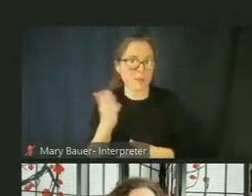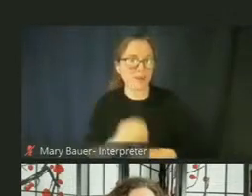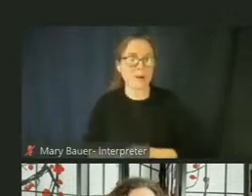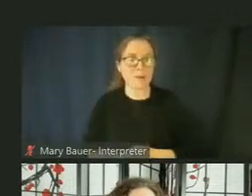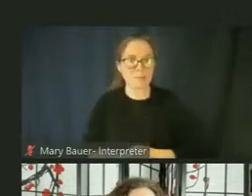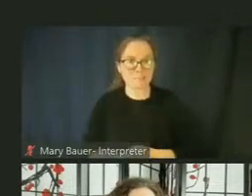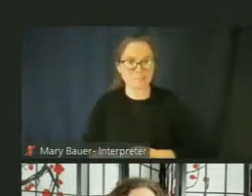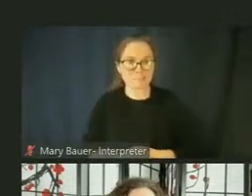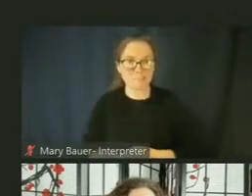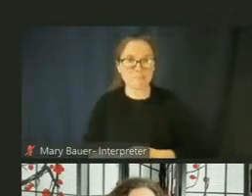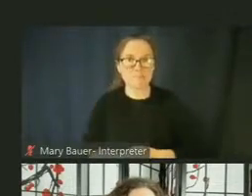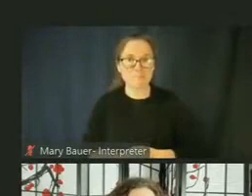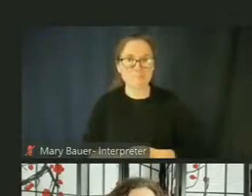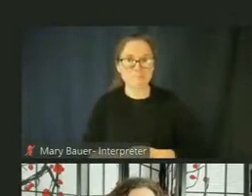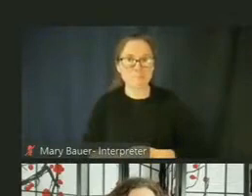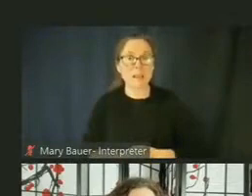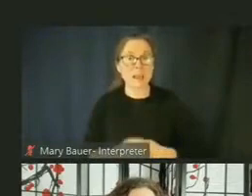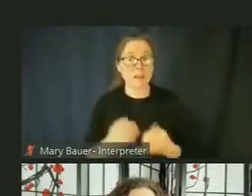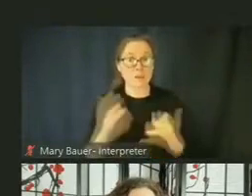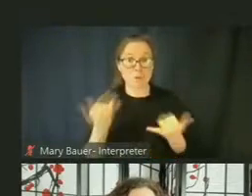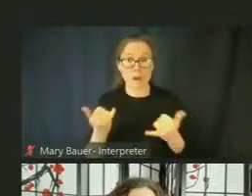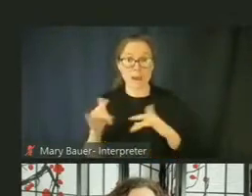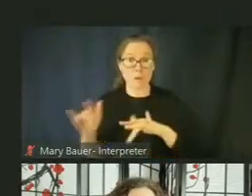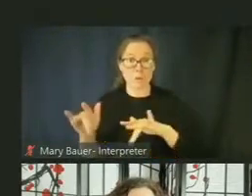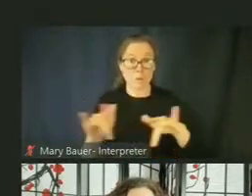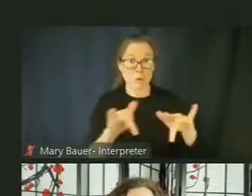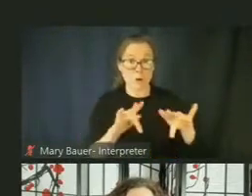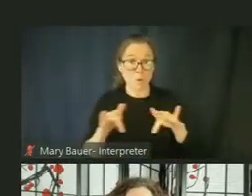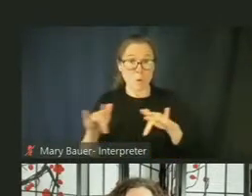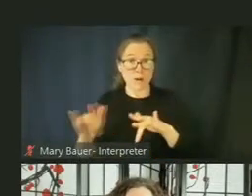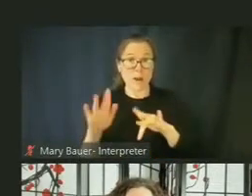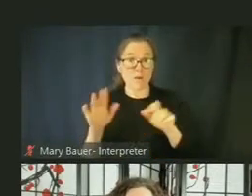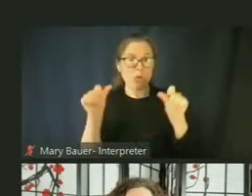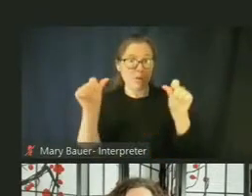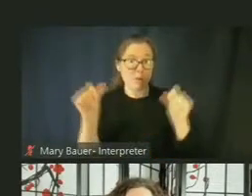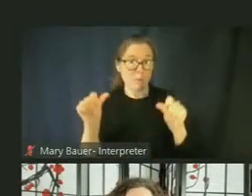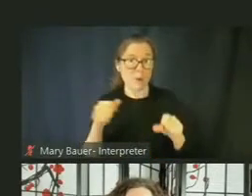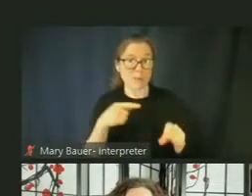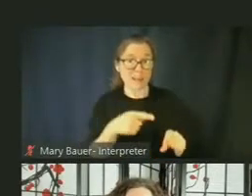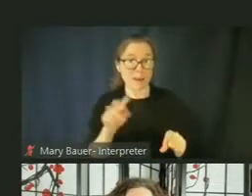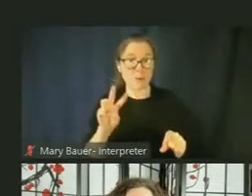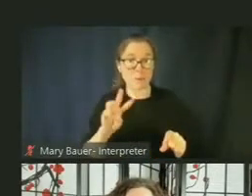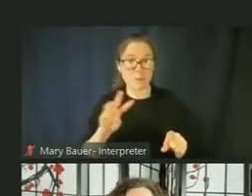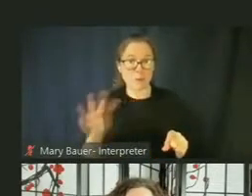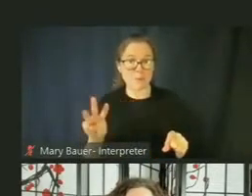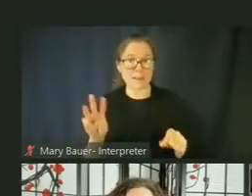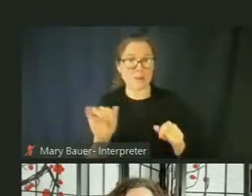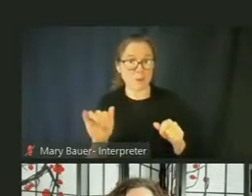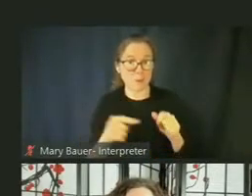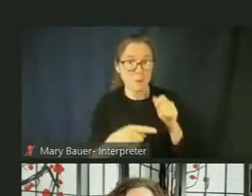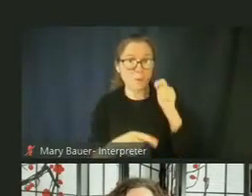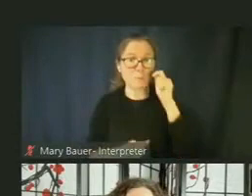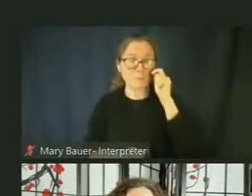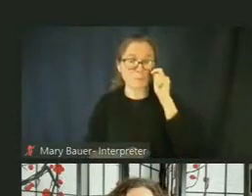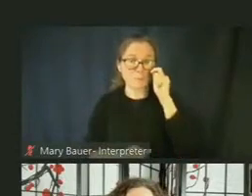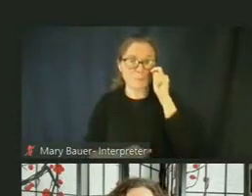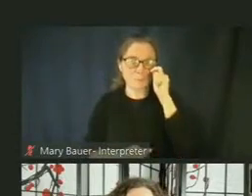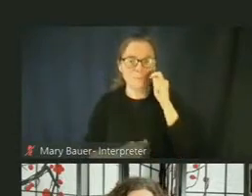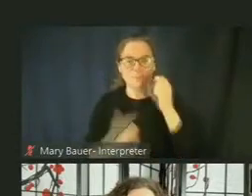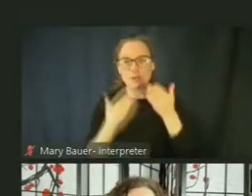a recording of tonight's discussion is on that website as well. And so we want to thank everyone and